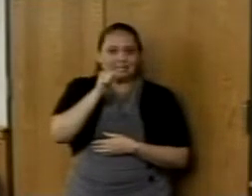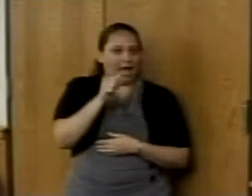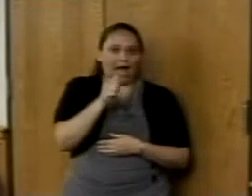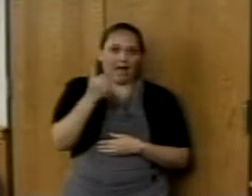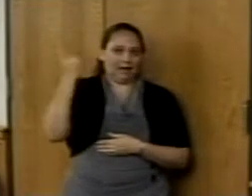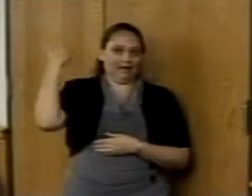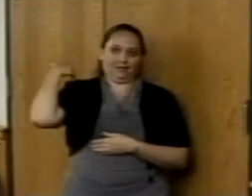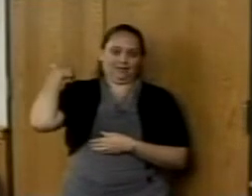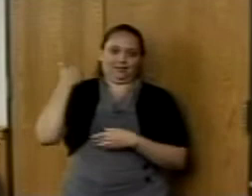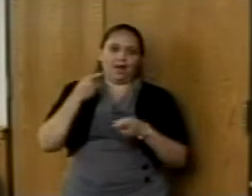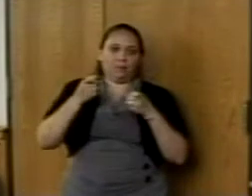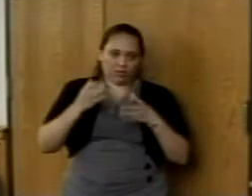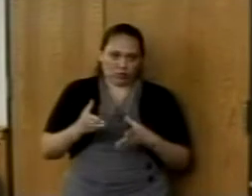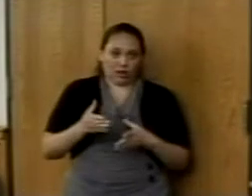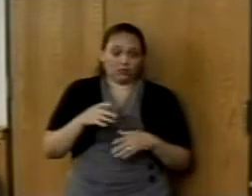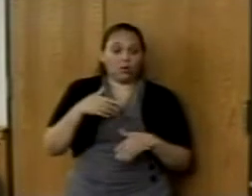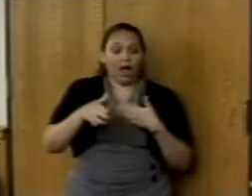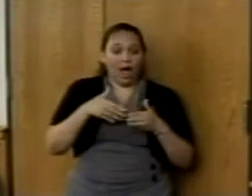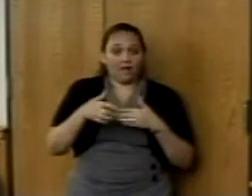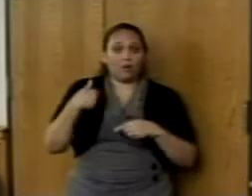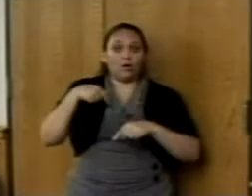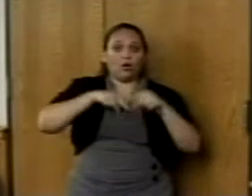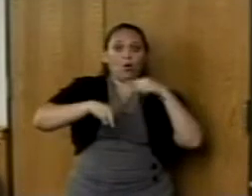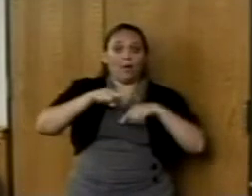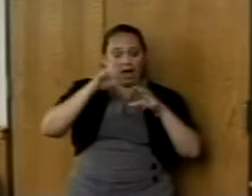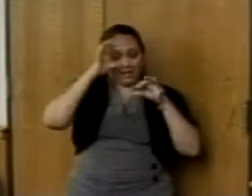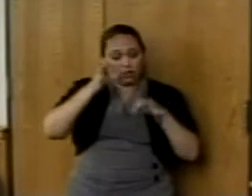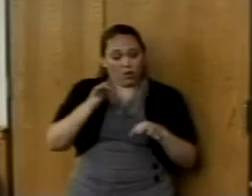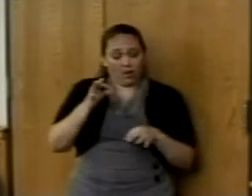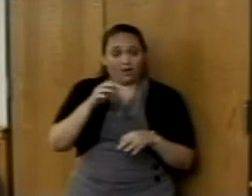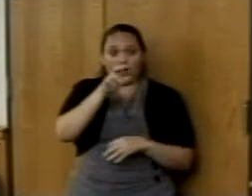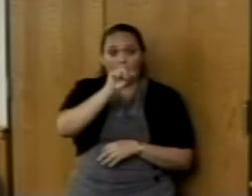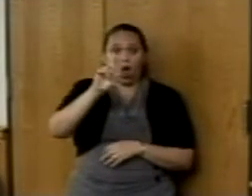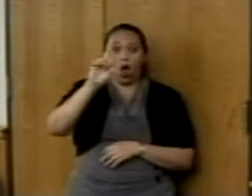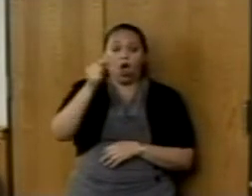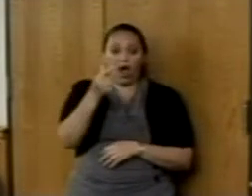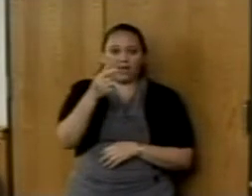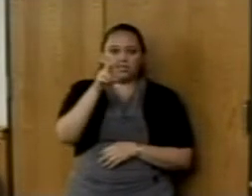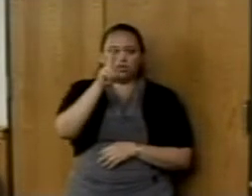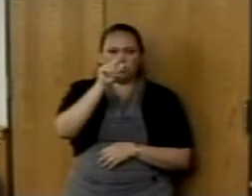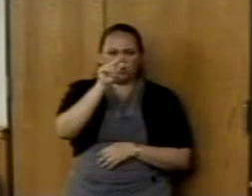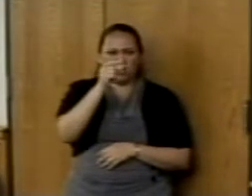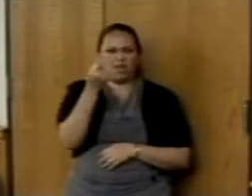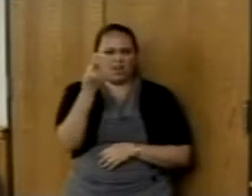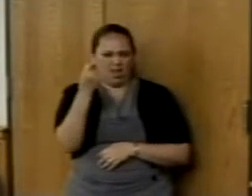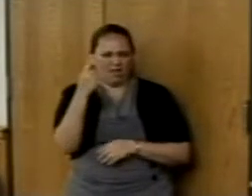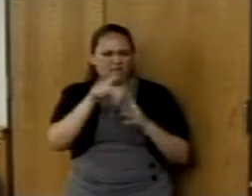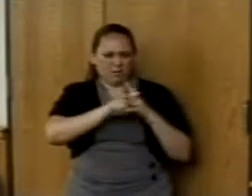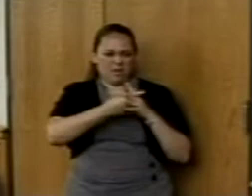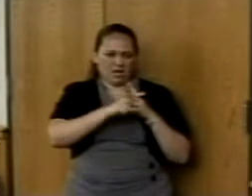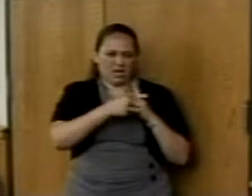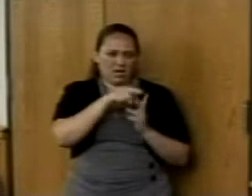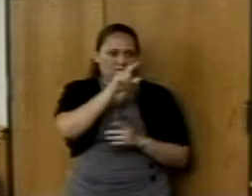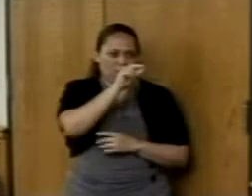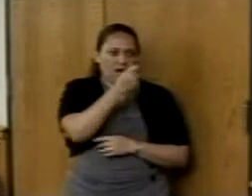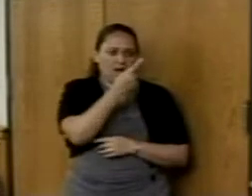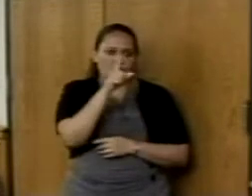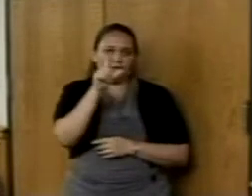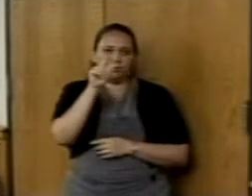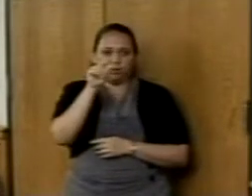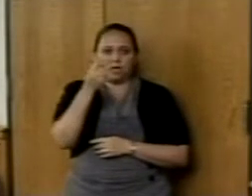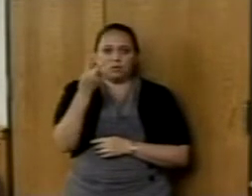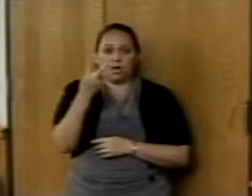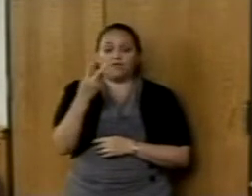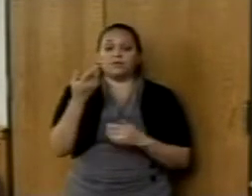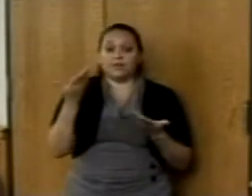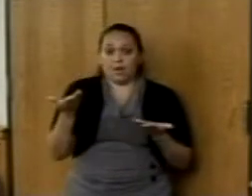to go back and determine that back in August of 2011, beginning the 2011-2012 school year,